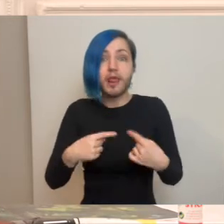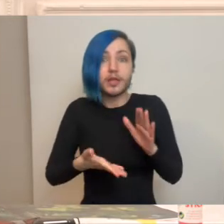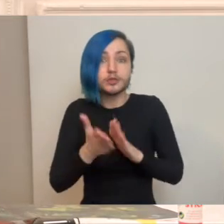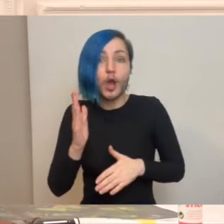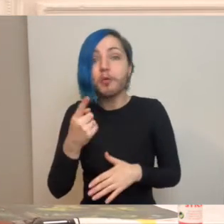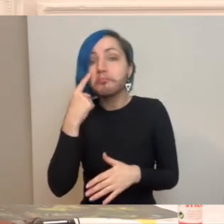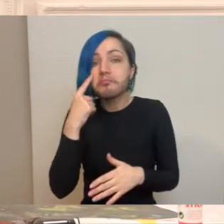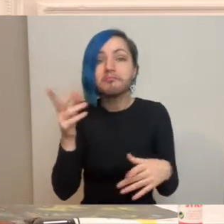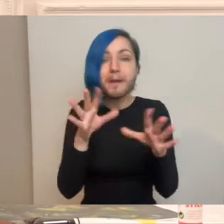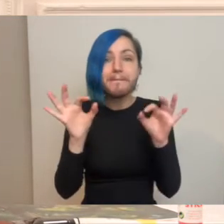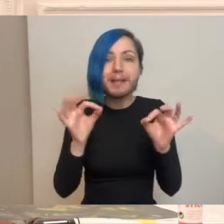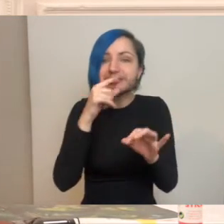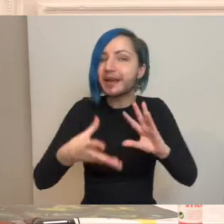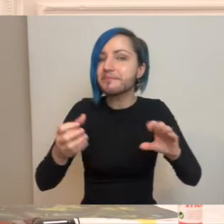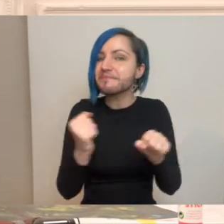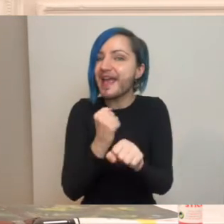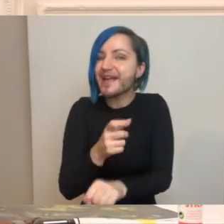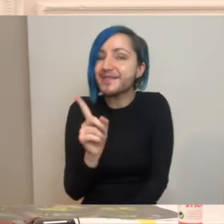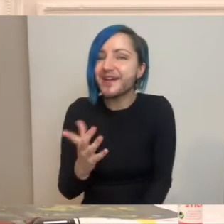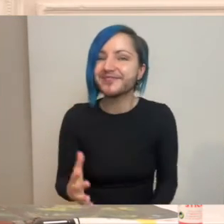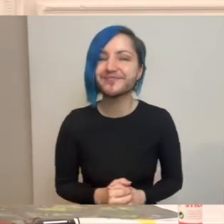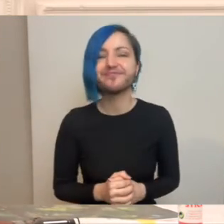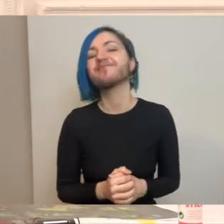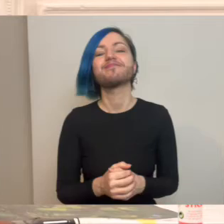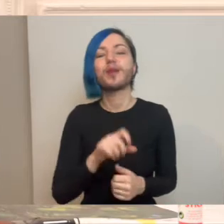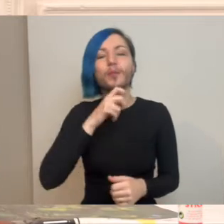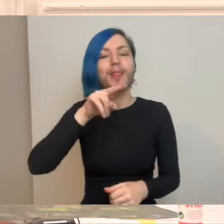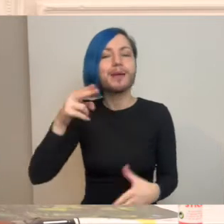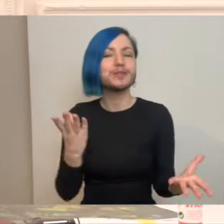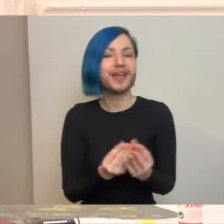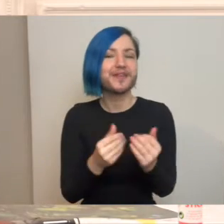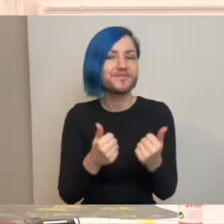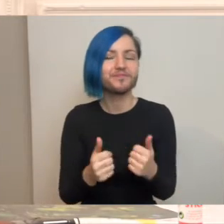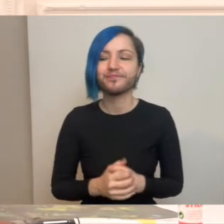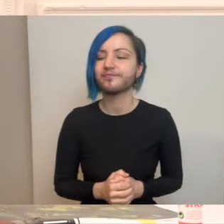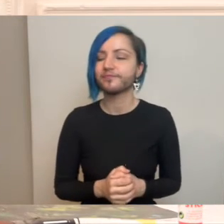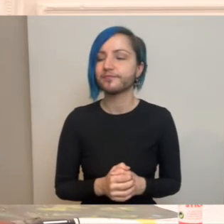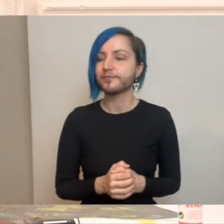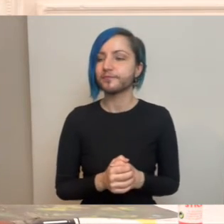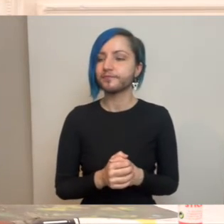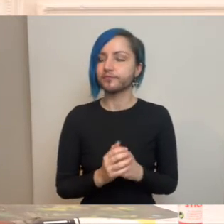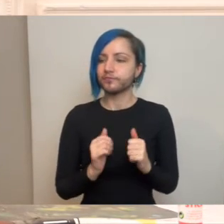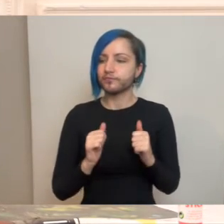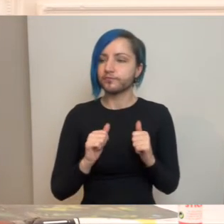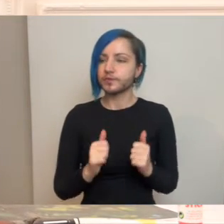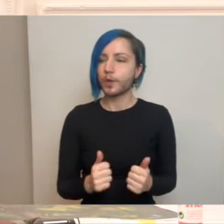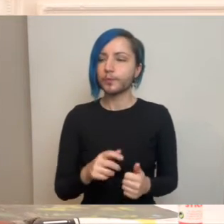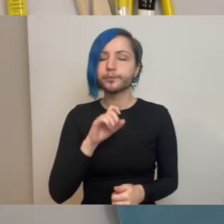what magic we can make as we paint together. So I'm going to take here a